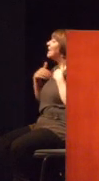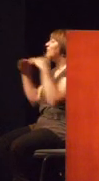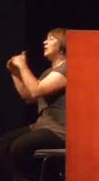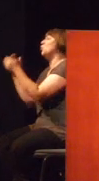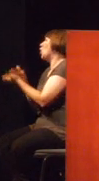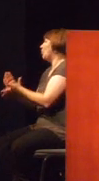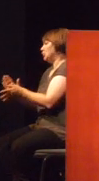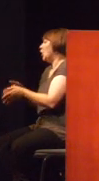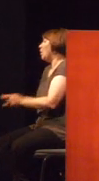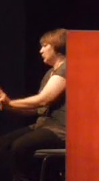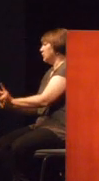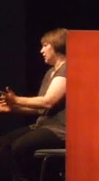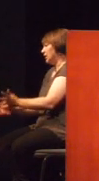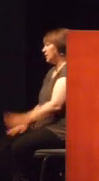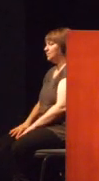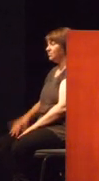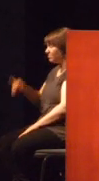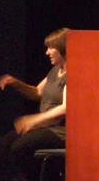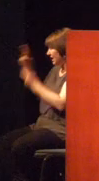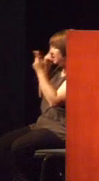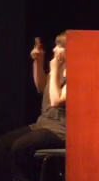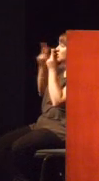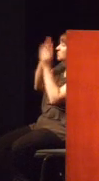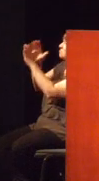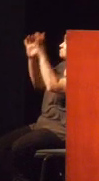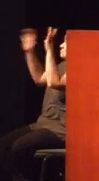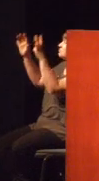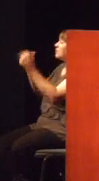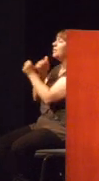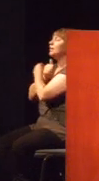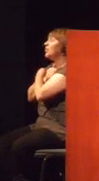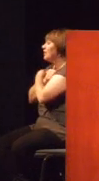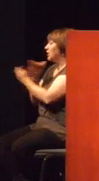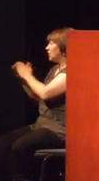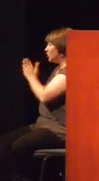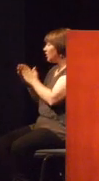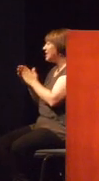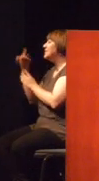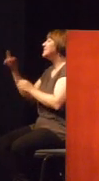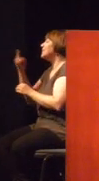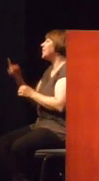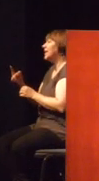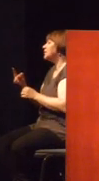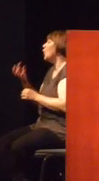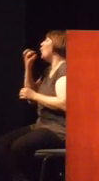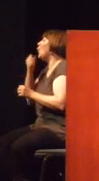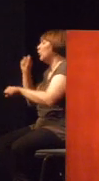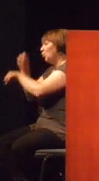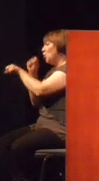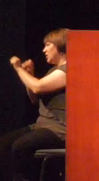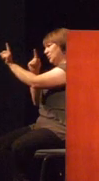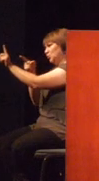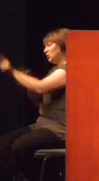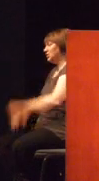opportunity. And so for me, this vision of the beloved community is something worth working for. And so I title this